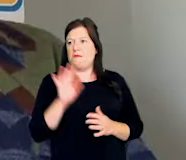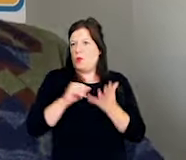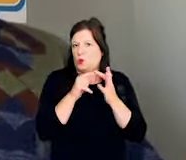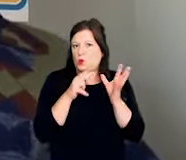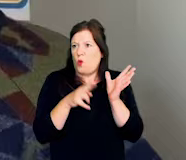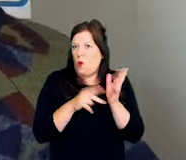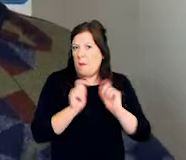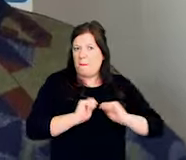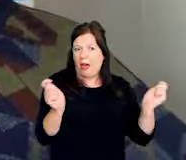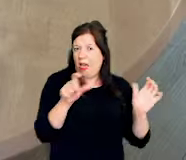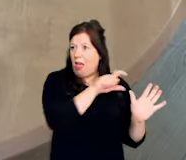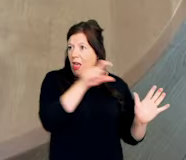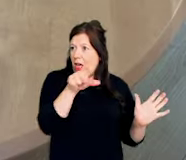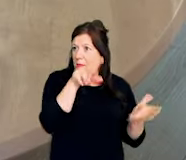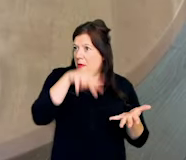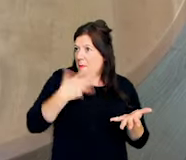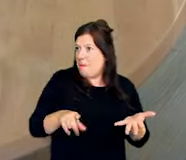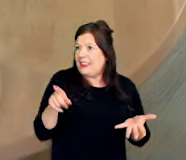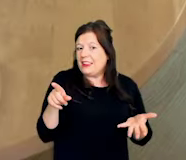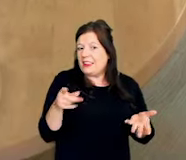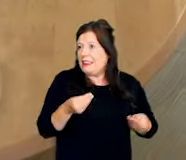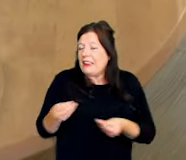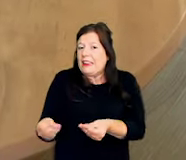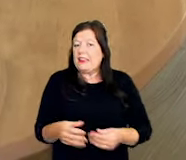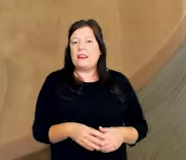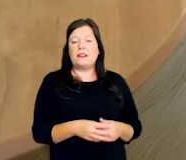Sean, have you seen the headlines?